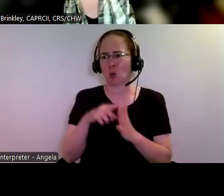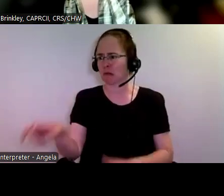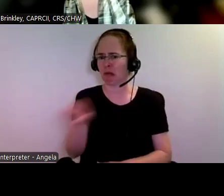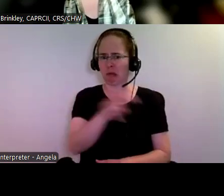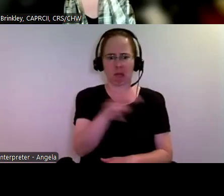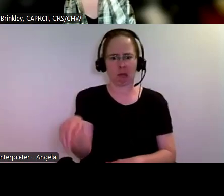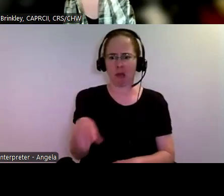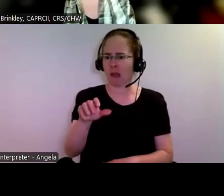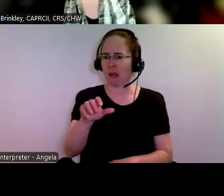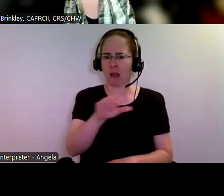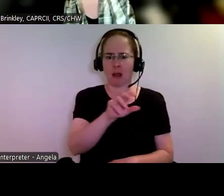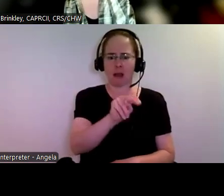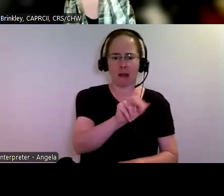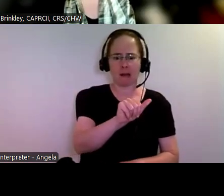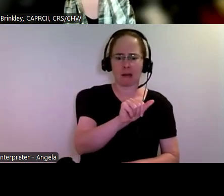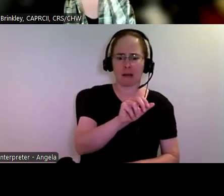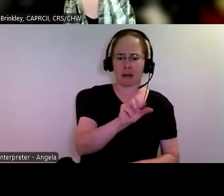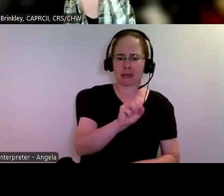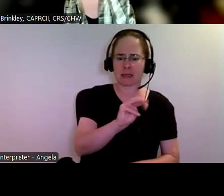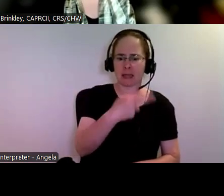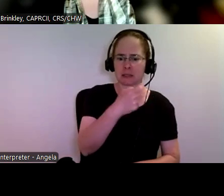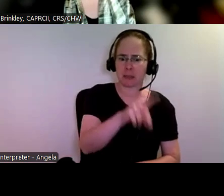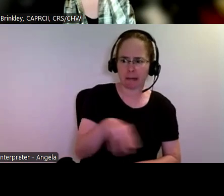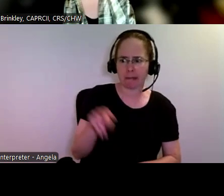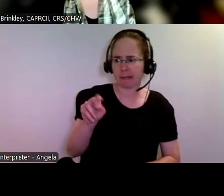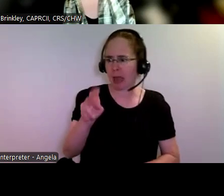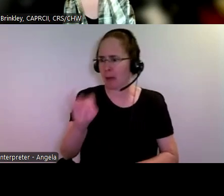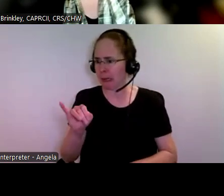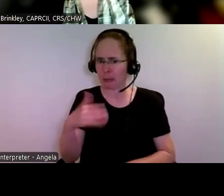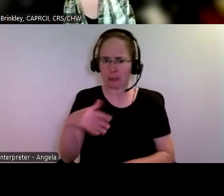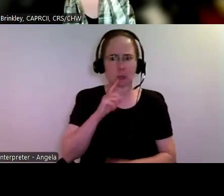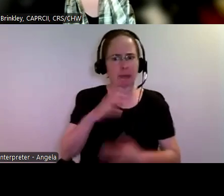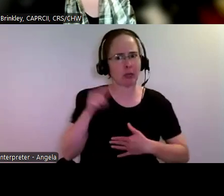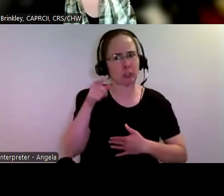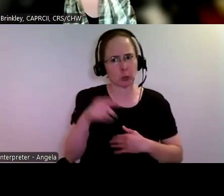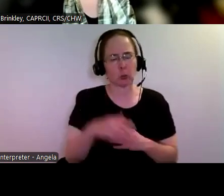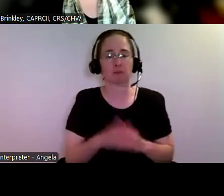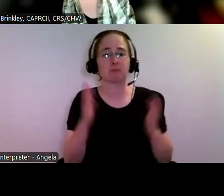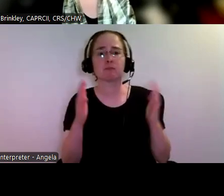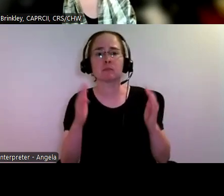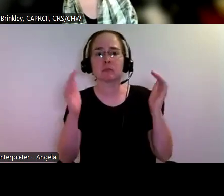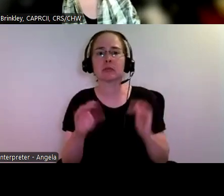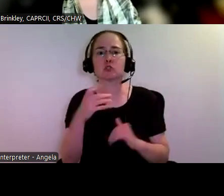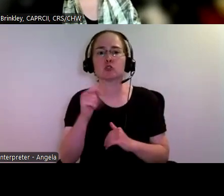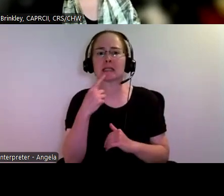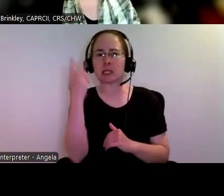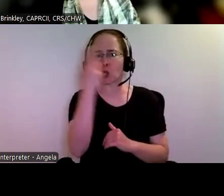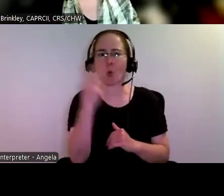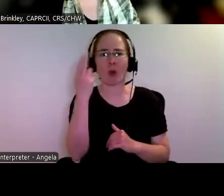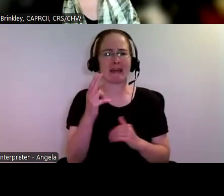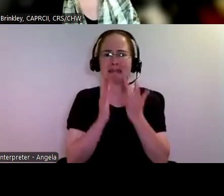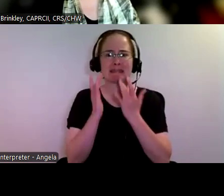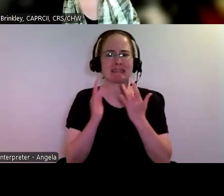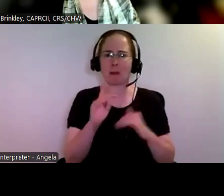NAMI in terms of your expertise and roles. So deeply appreciate you. Hawaii is lacking peer specialist training certification